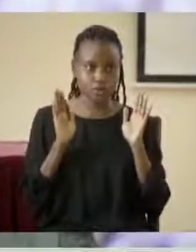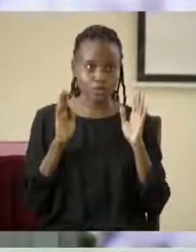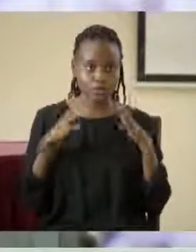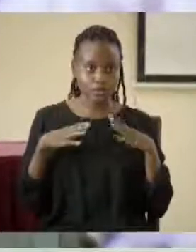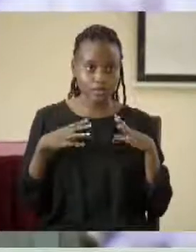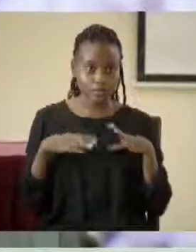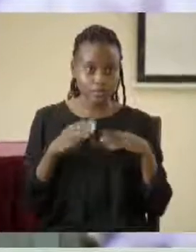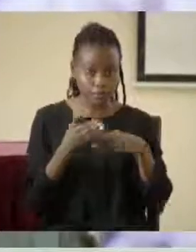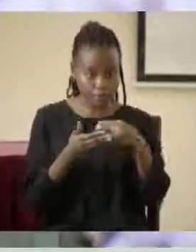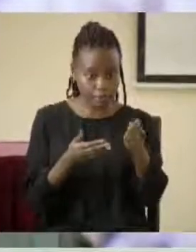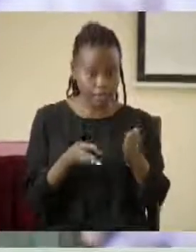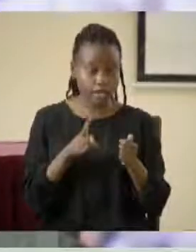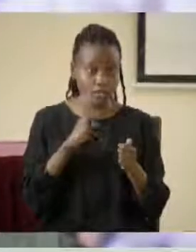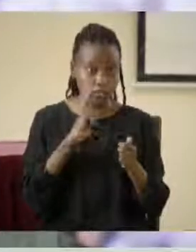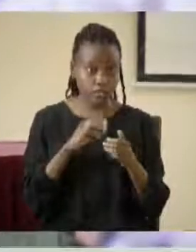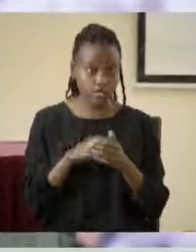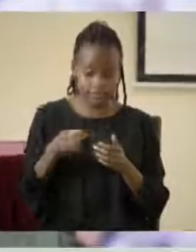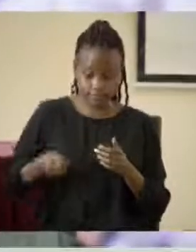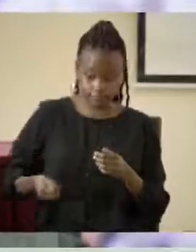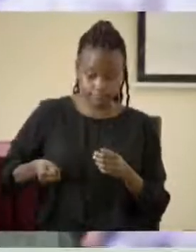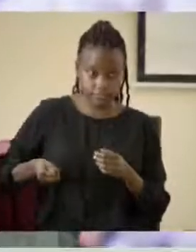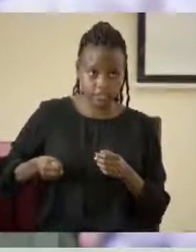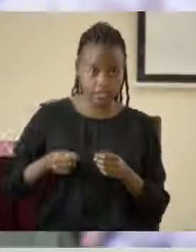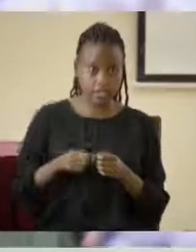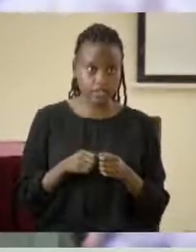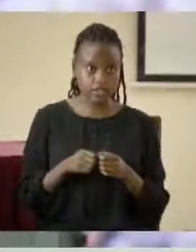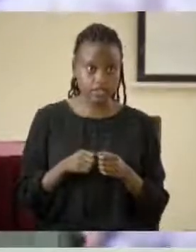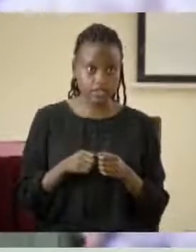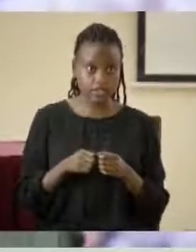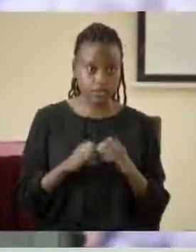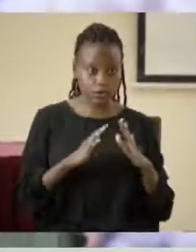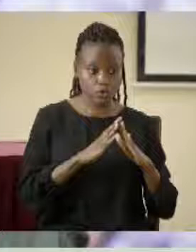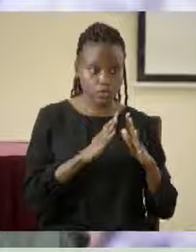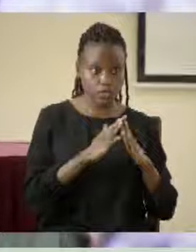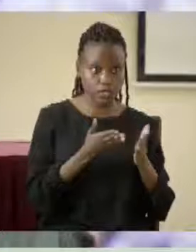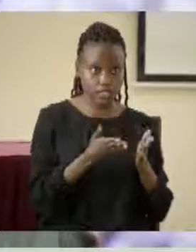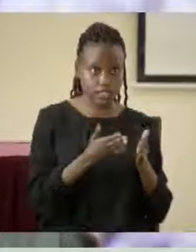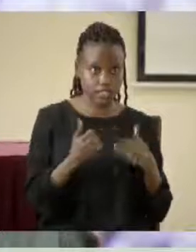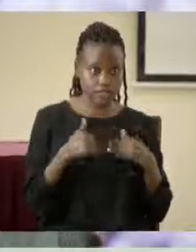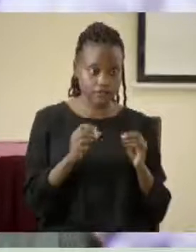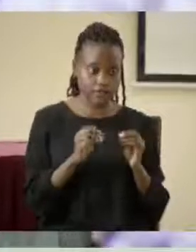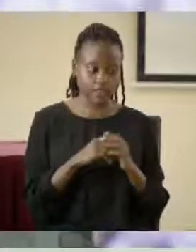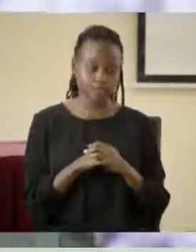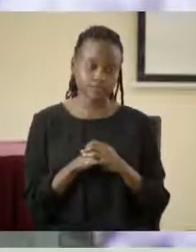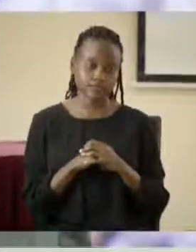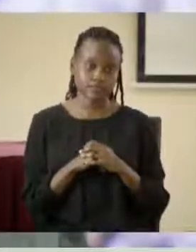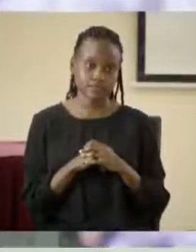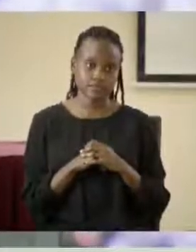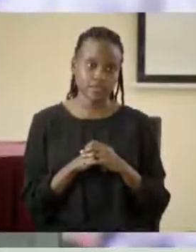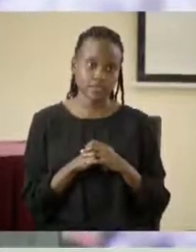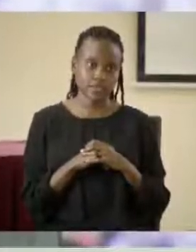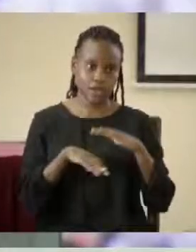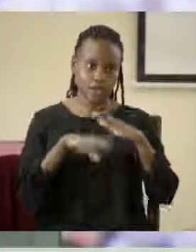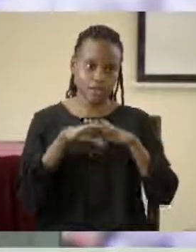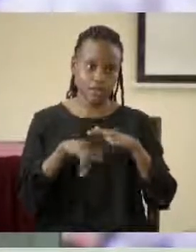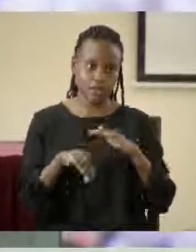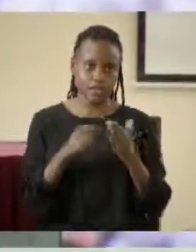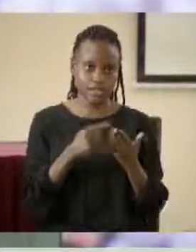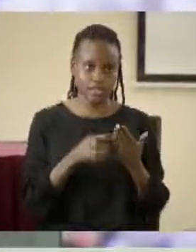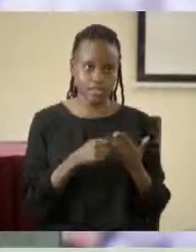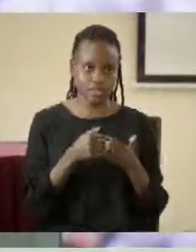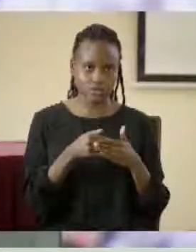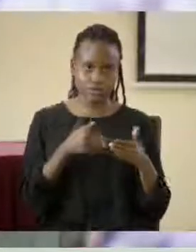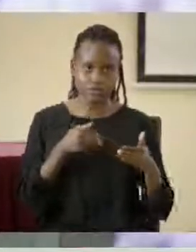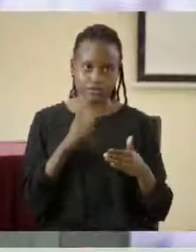buy water in jerry cans, or there are no toilets in places. And I'll limit that discussion because it's just